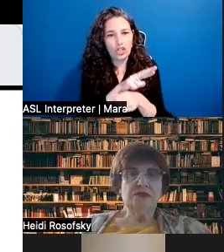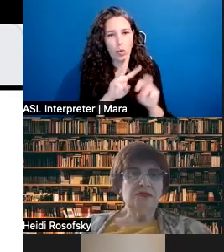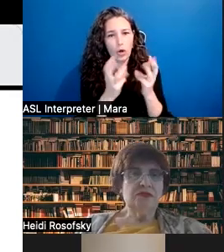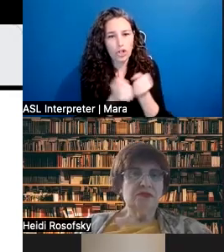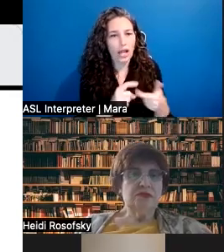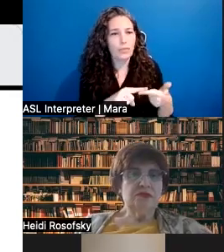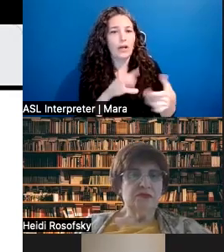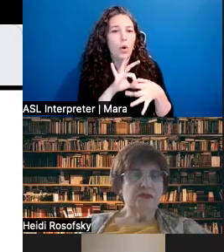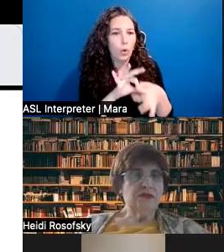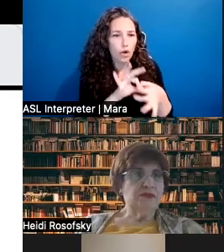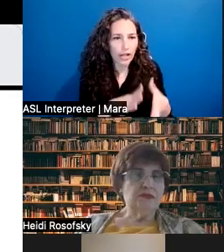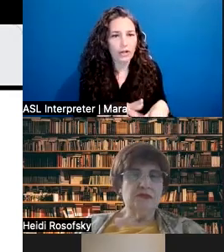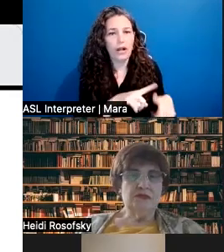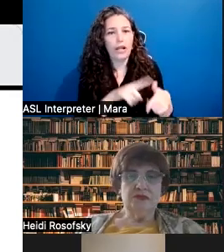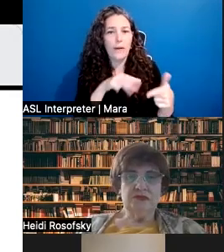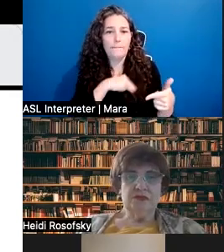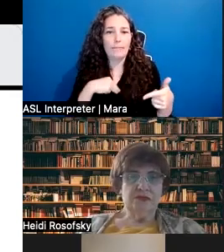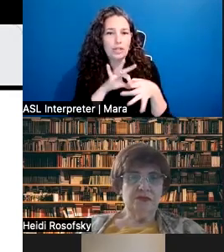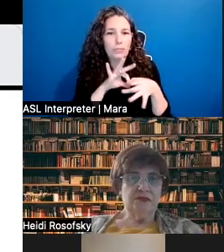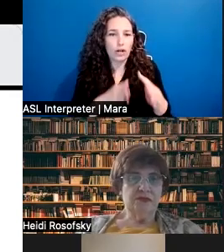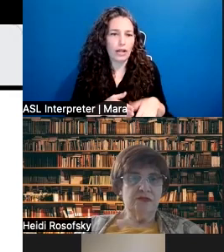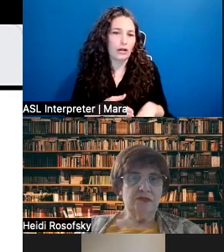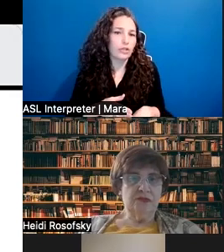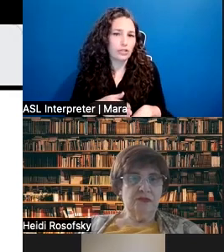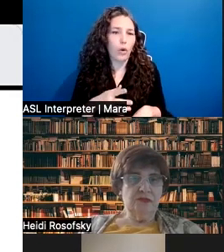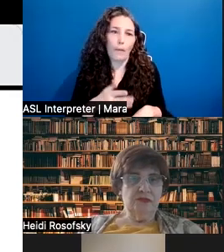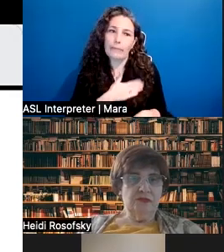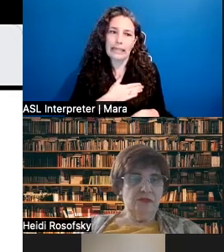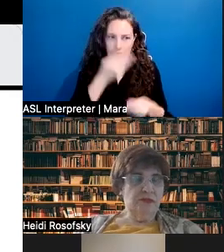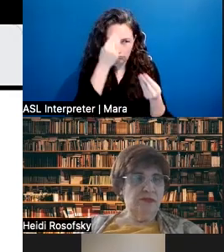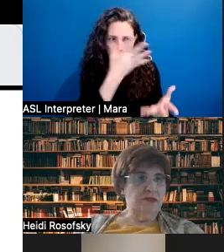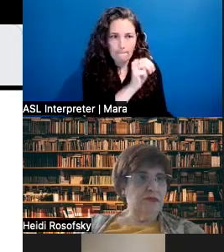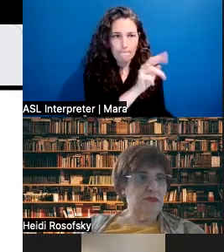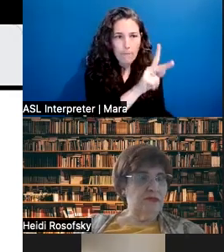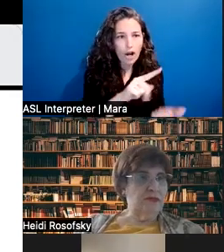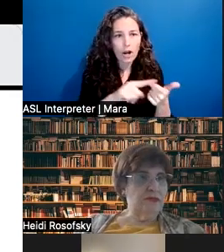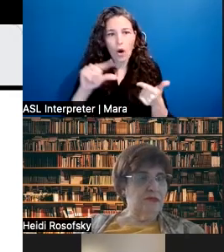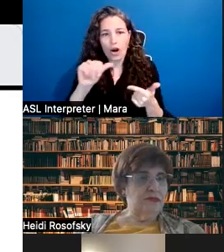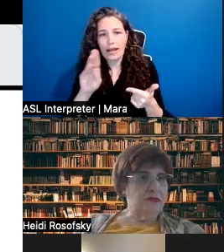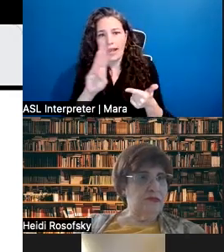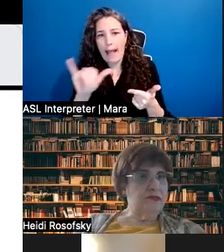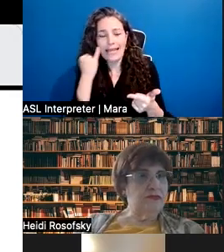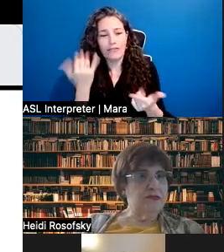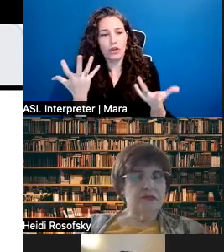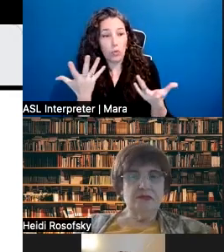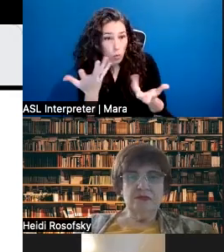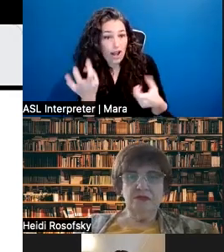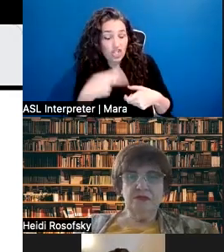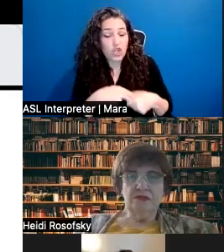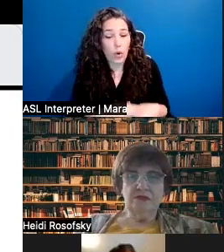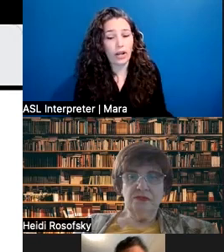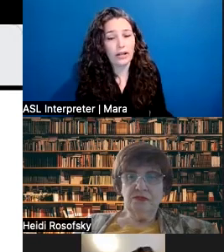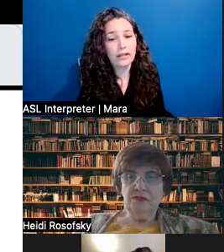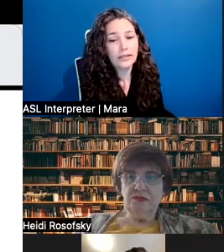membership coordinator. So please let Mark or Gabby know if you're interested in joining that. And